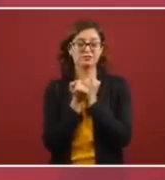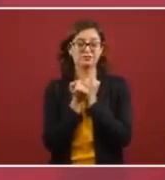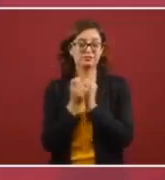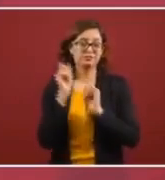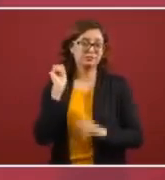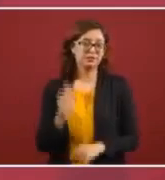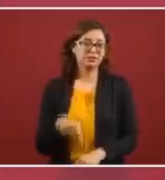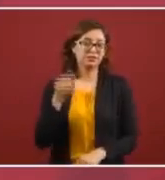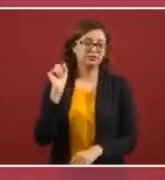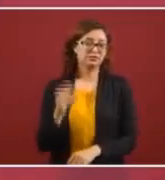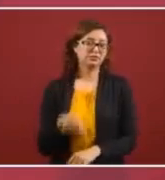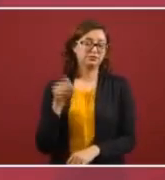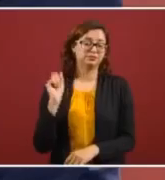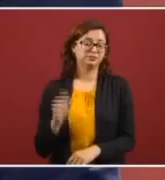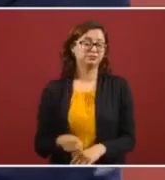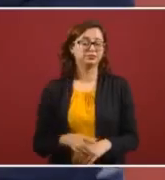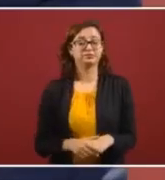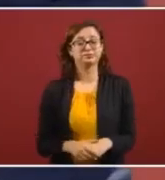to the same.